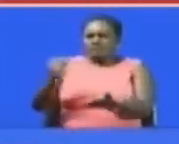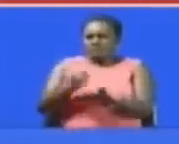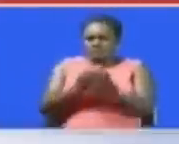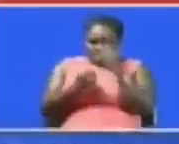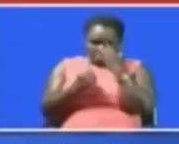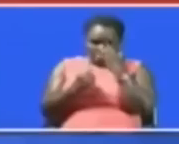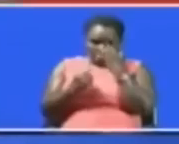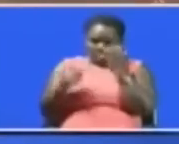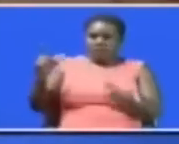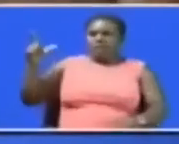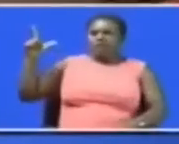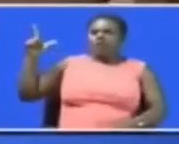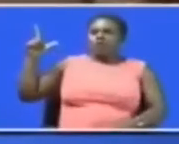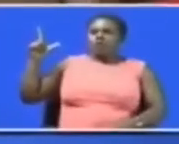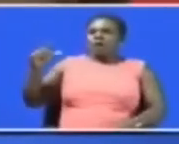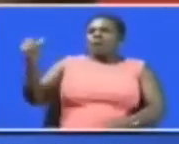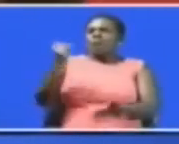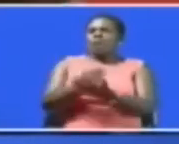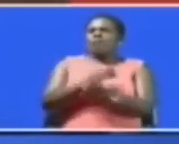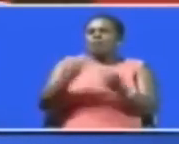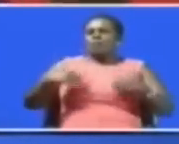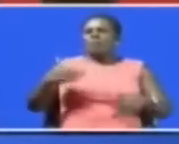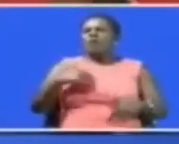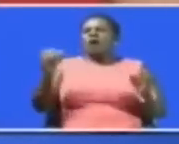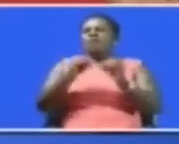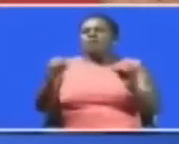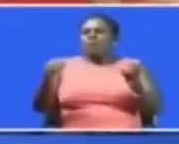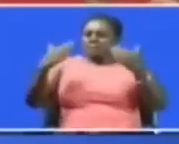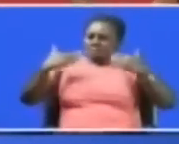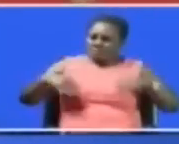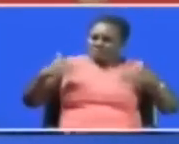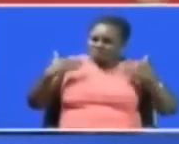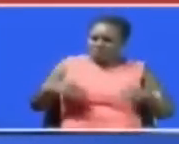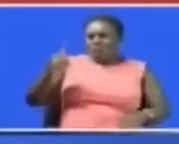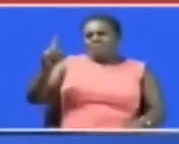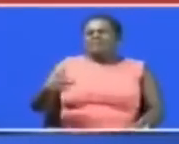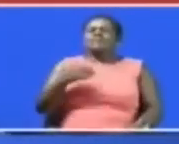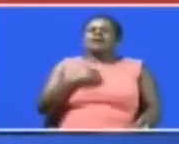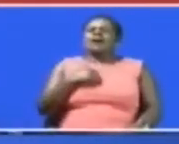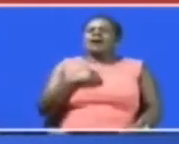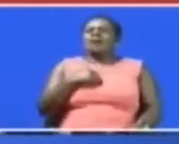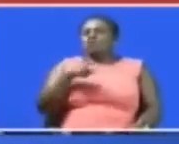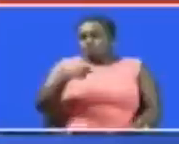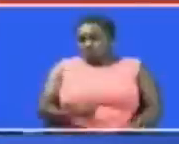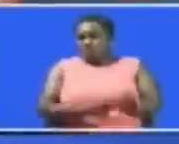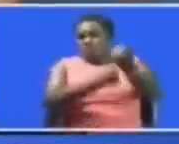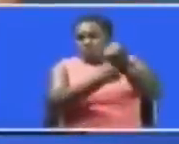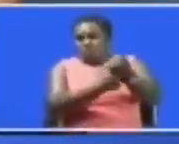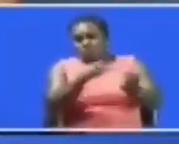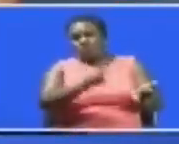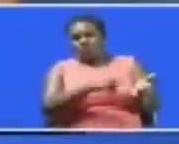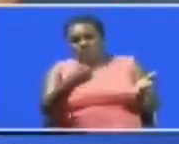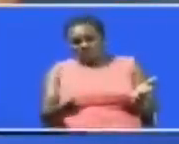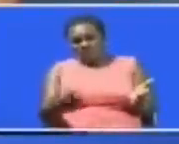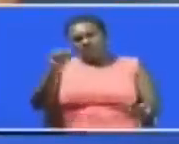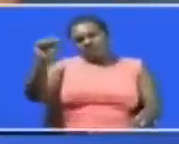say, that one will not be appointed, he has no people. Because people, you must have a following. So you're agreeing that there you have